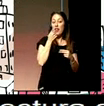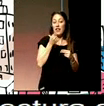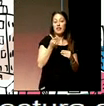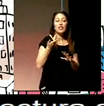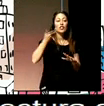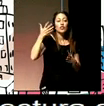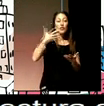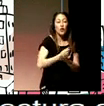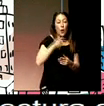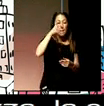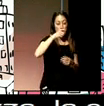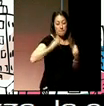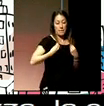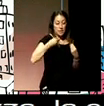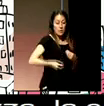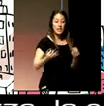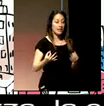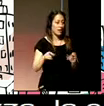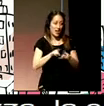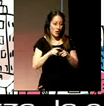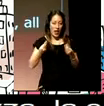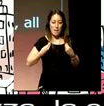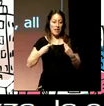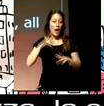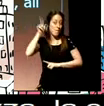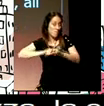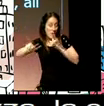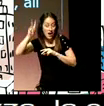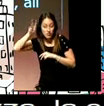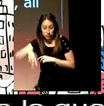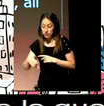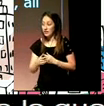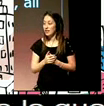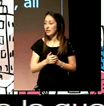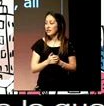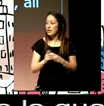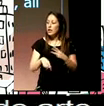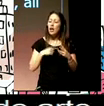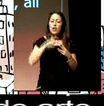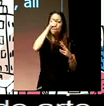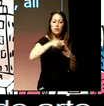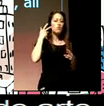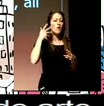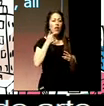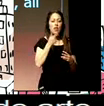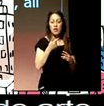Suarez says that all that counts in life is a travel that is like a great work of art.